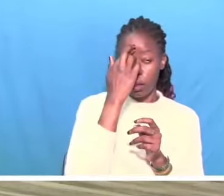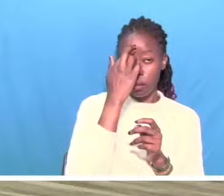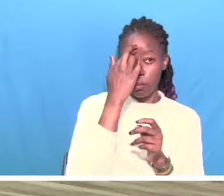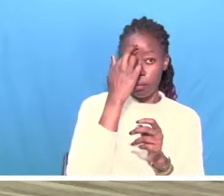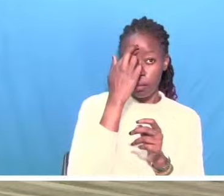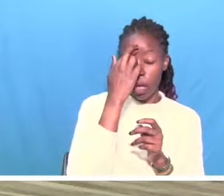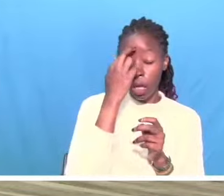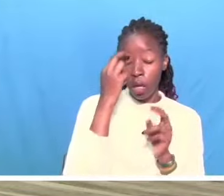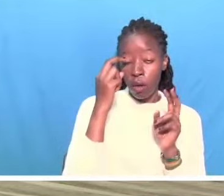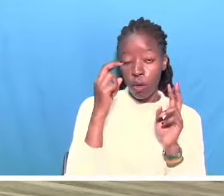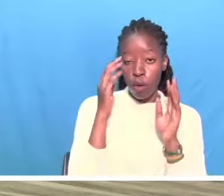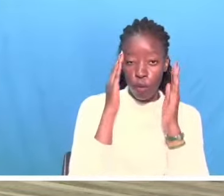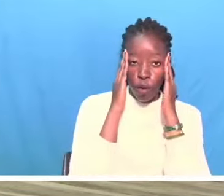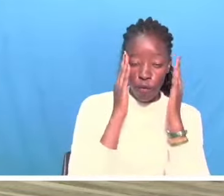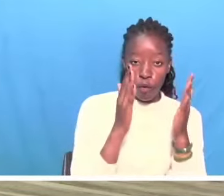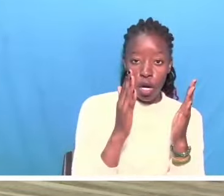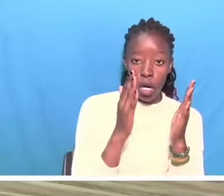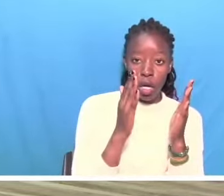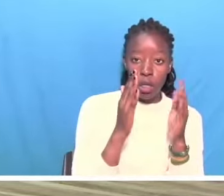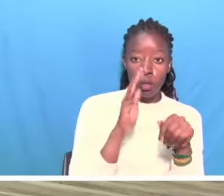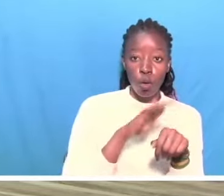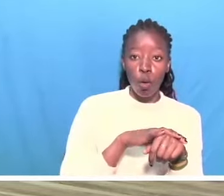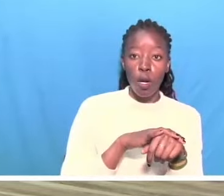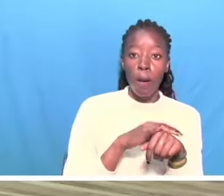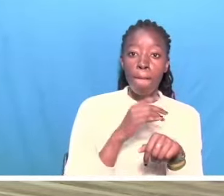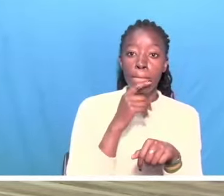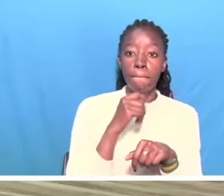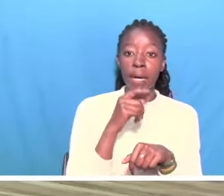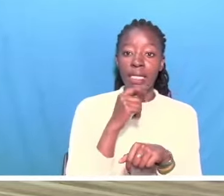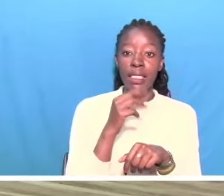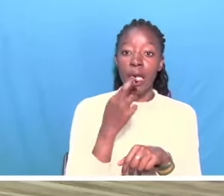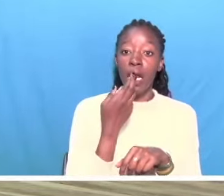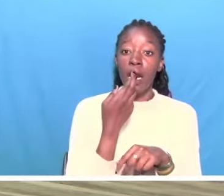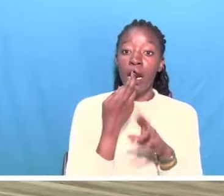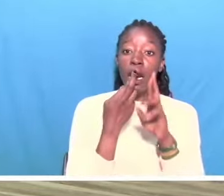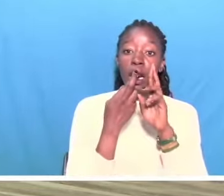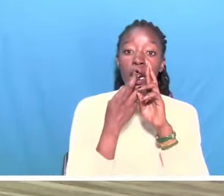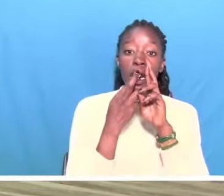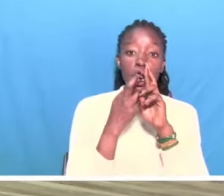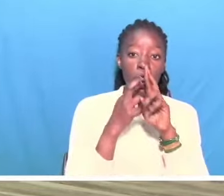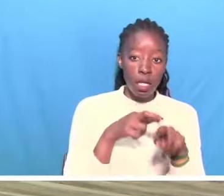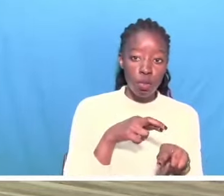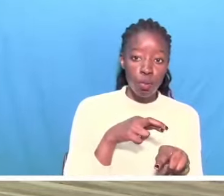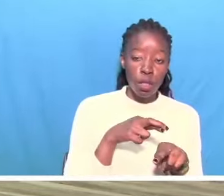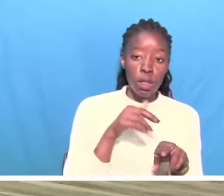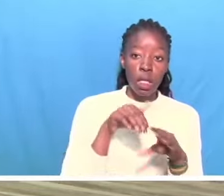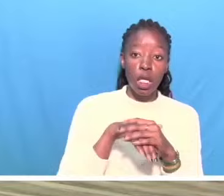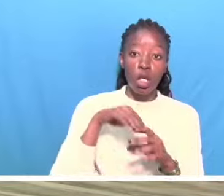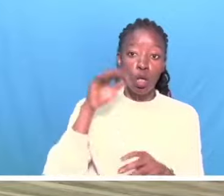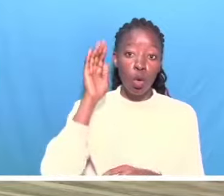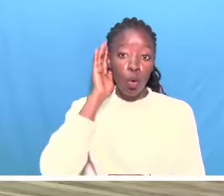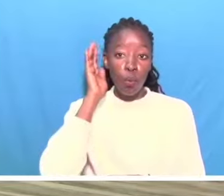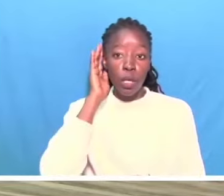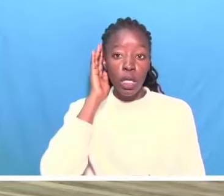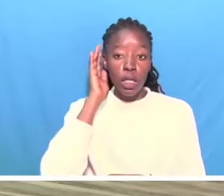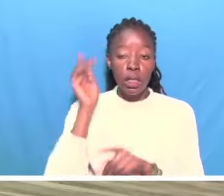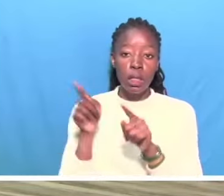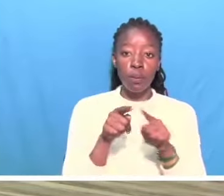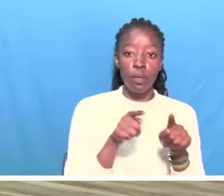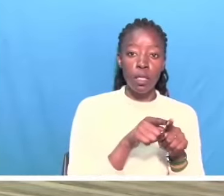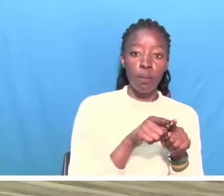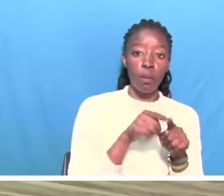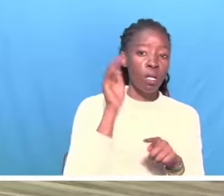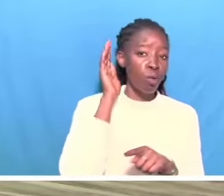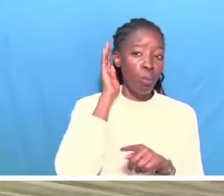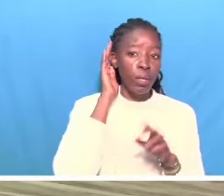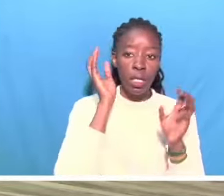We also looked at the man's response, both in obedience and also in rebellion. And